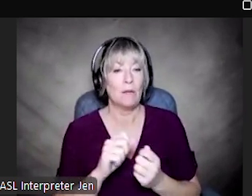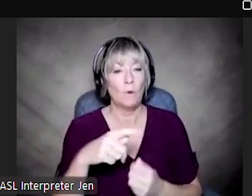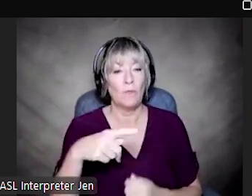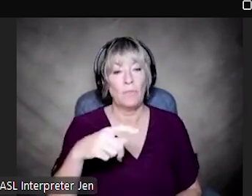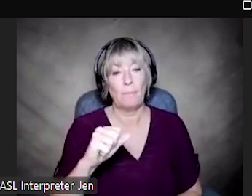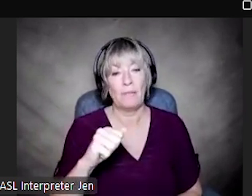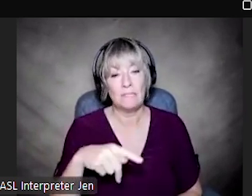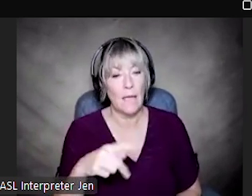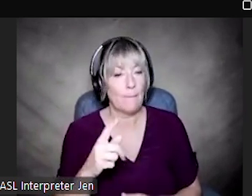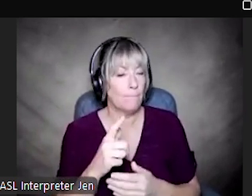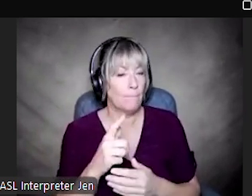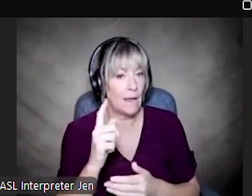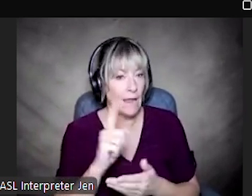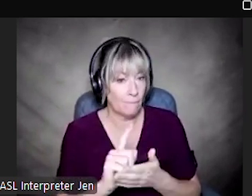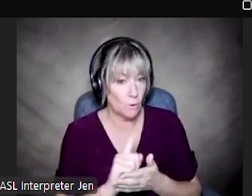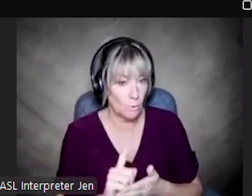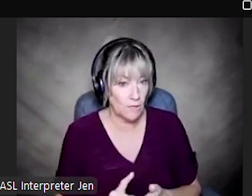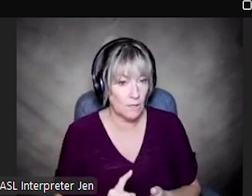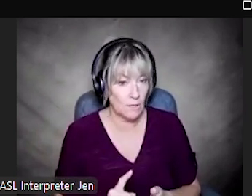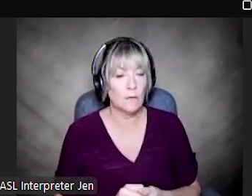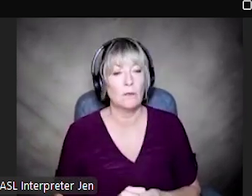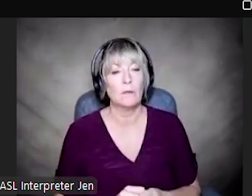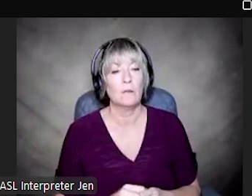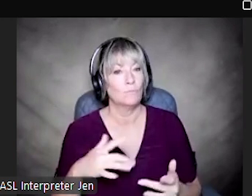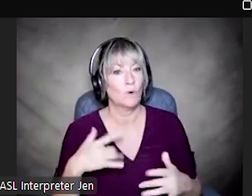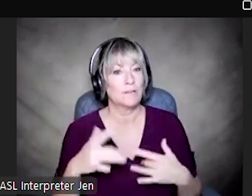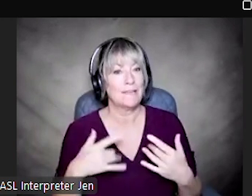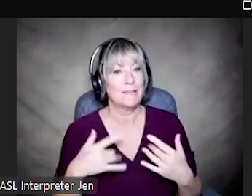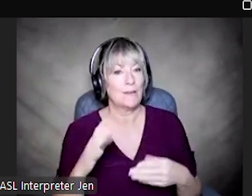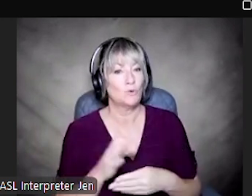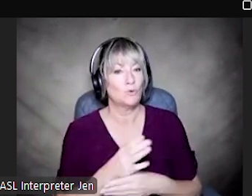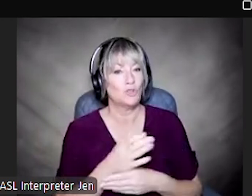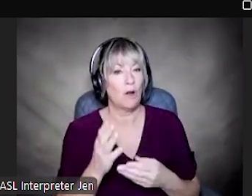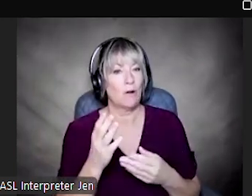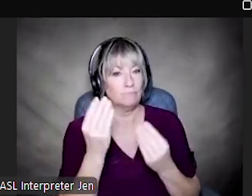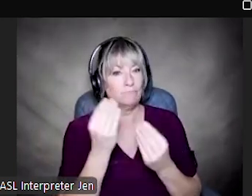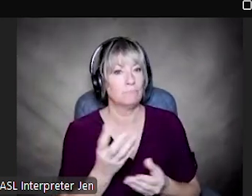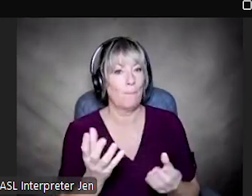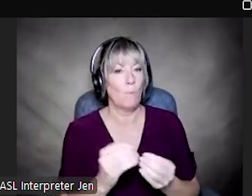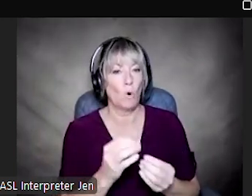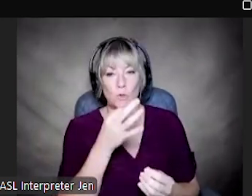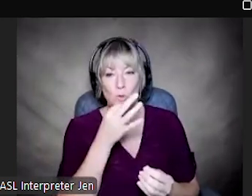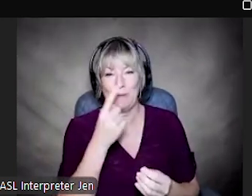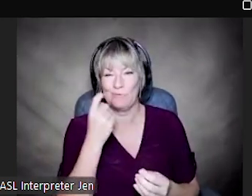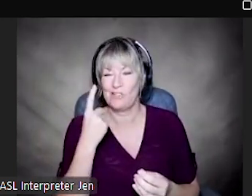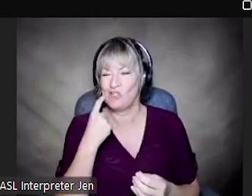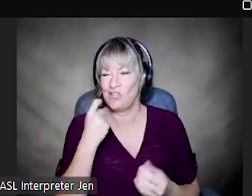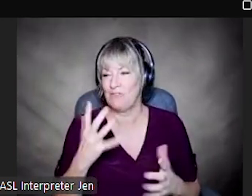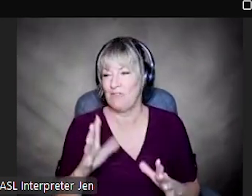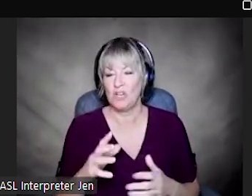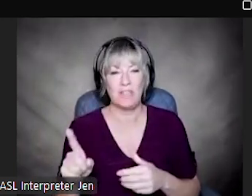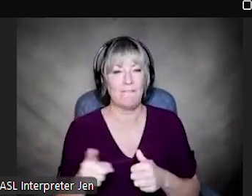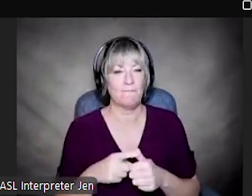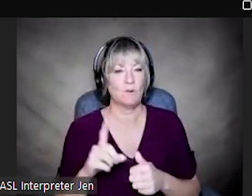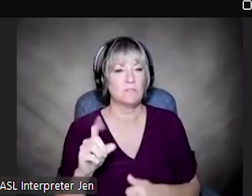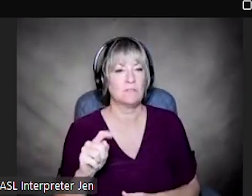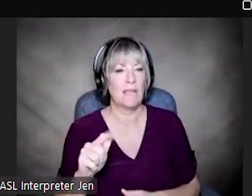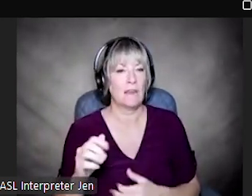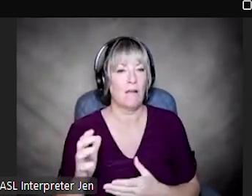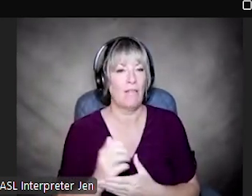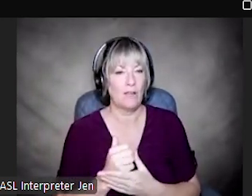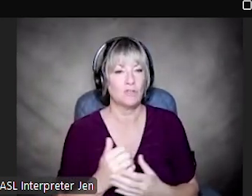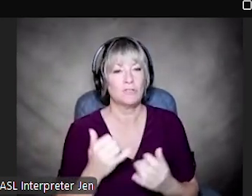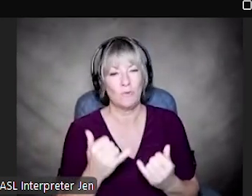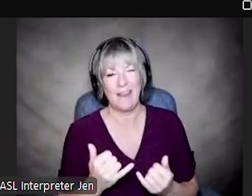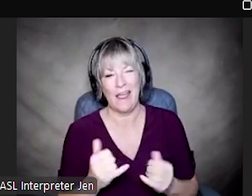week, and are excited to be able to share more about that soon because we just completed our first data collection period. So we're in